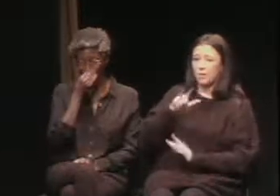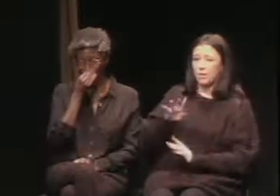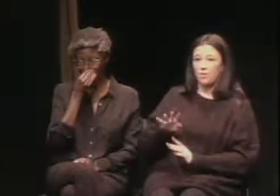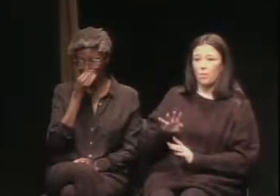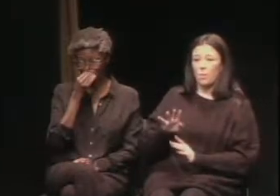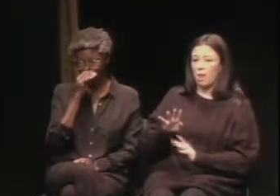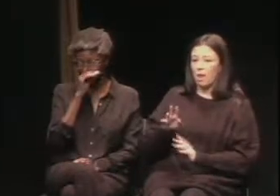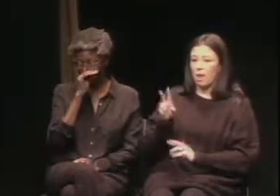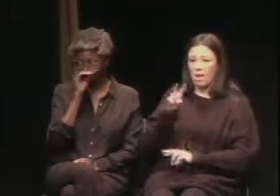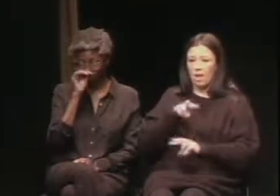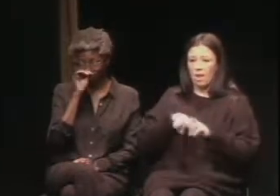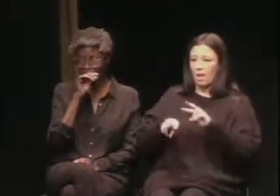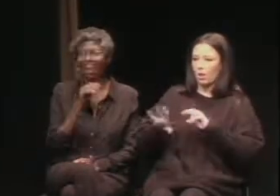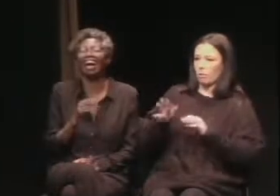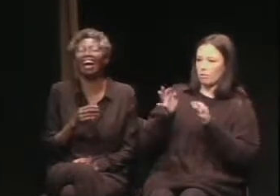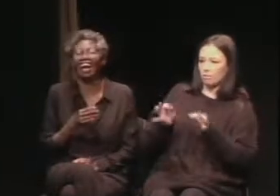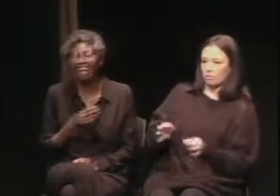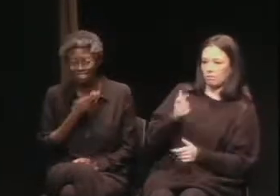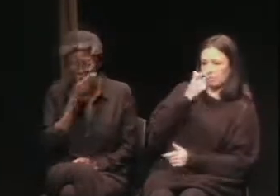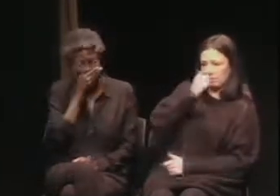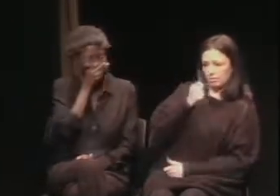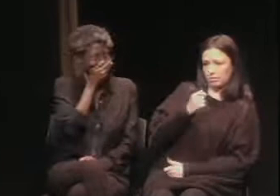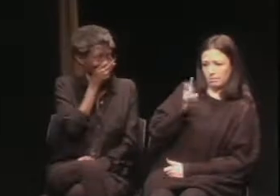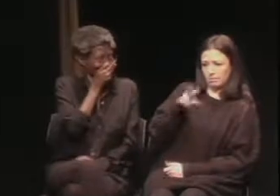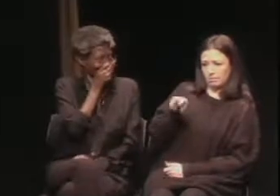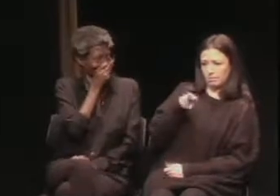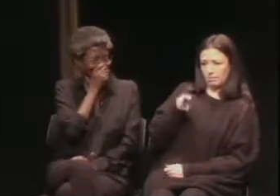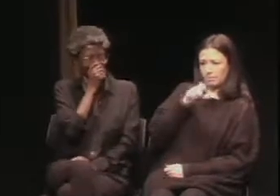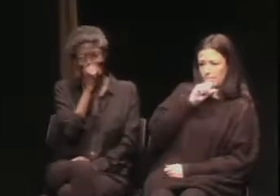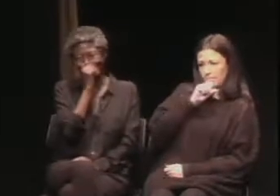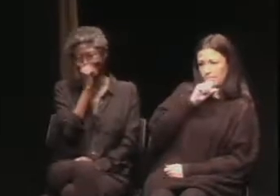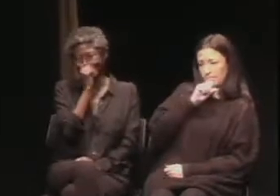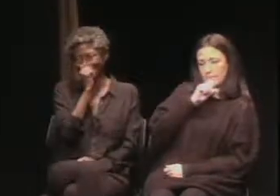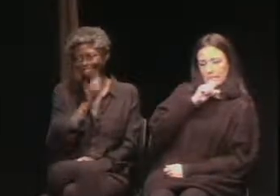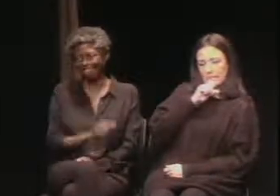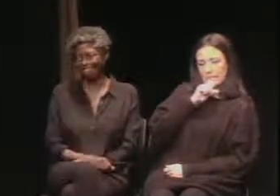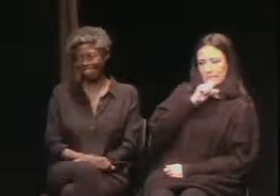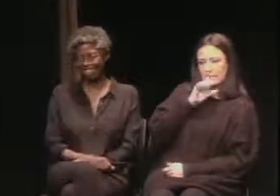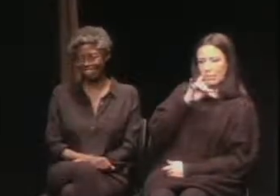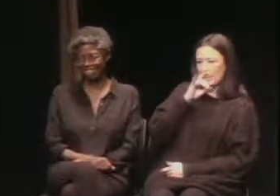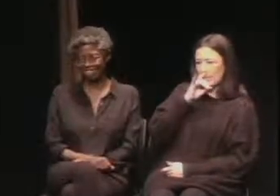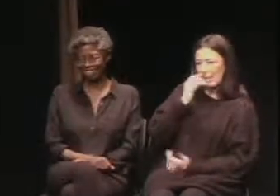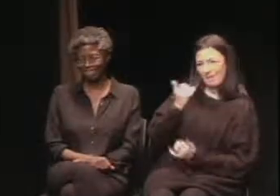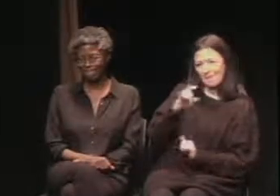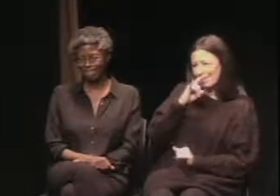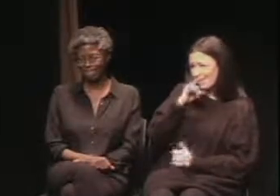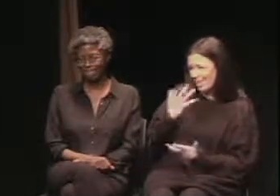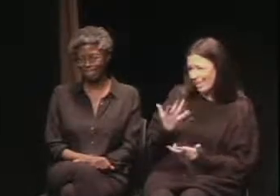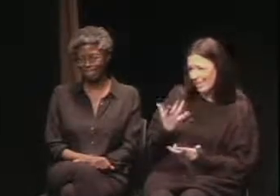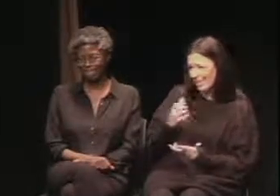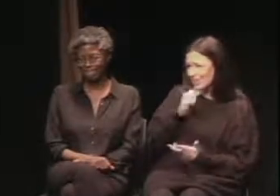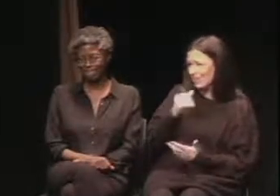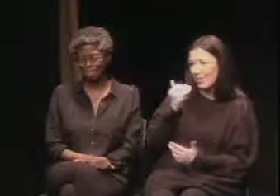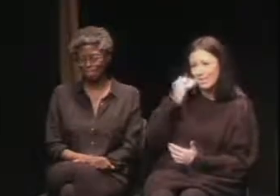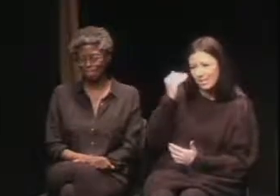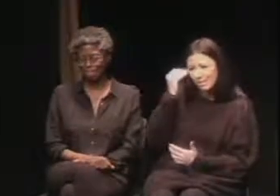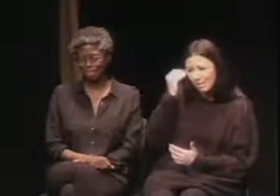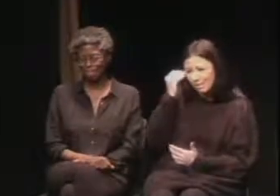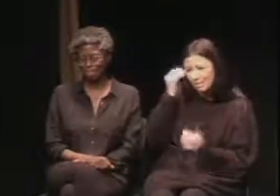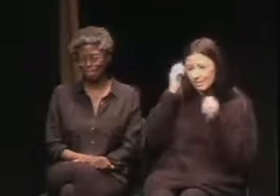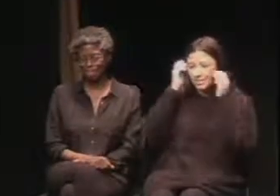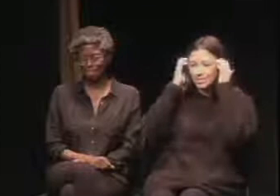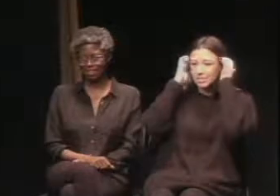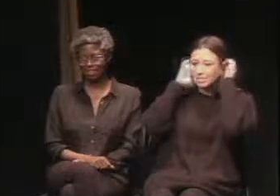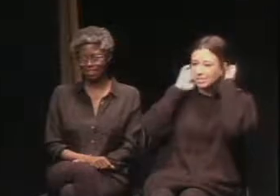are interesting. I just, you know, you're a child. Right, they're right. Didn't they say the